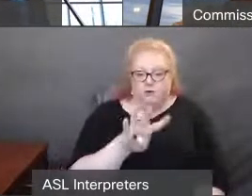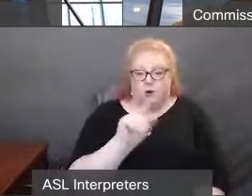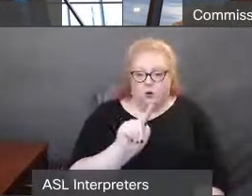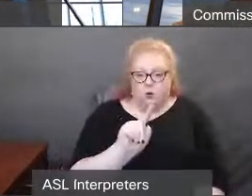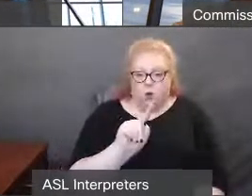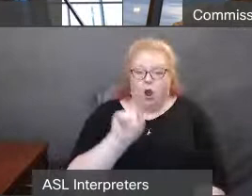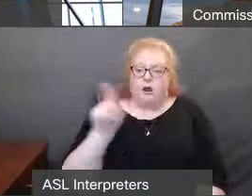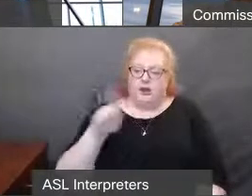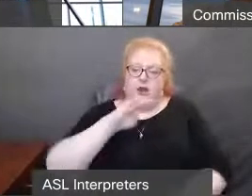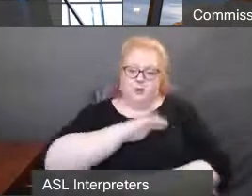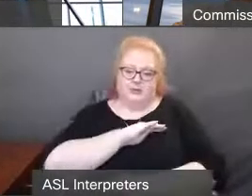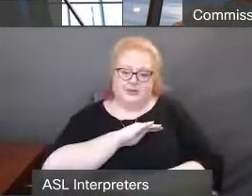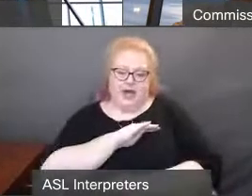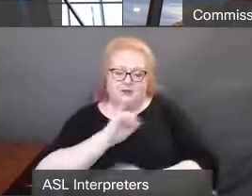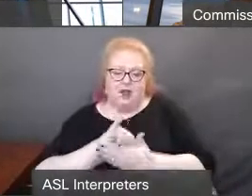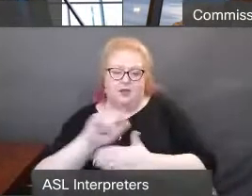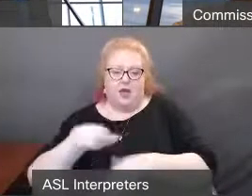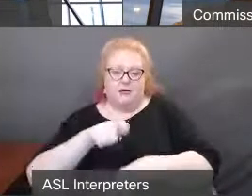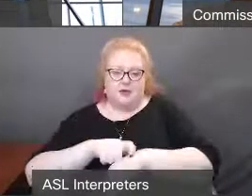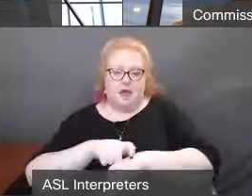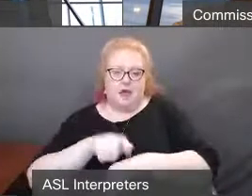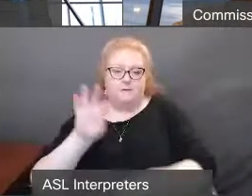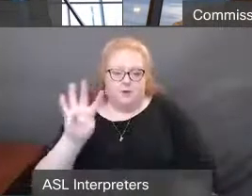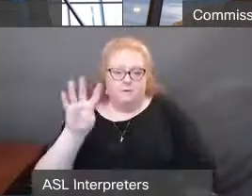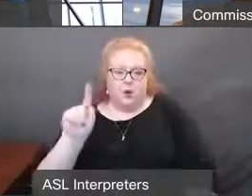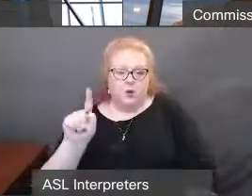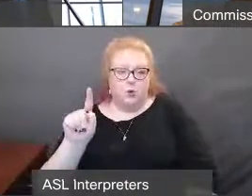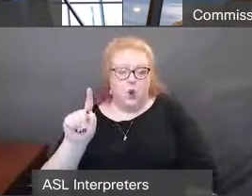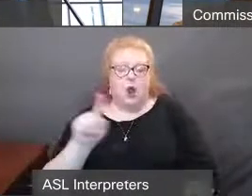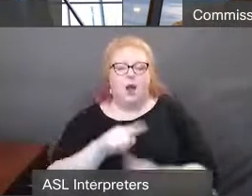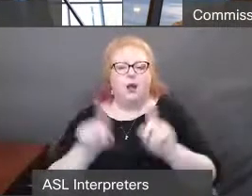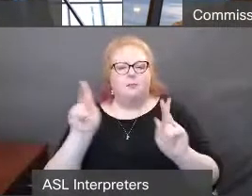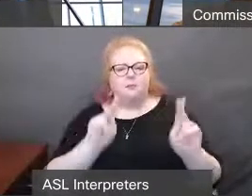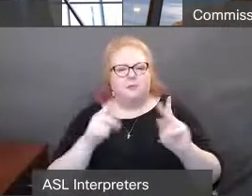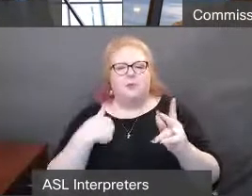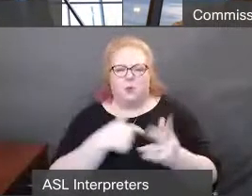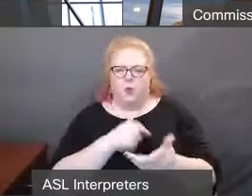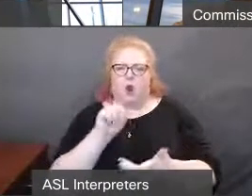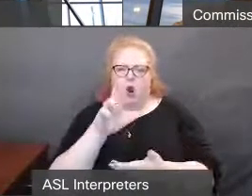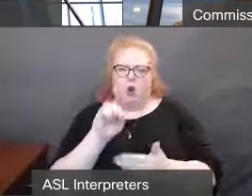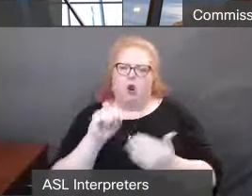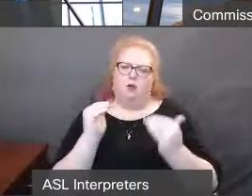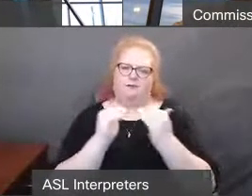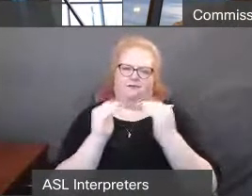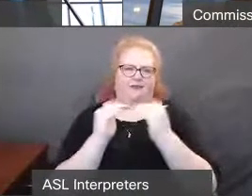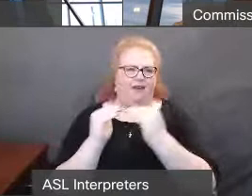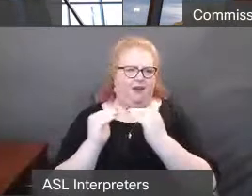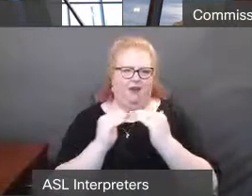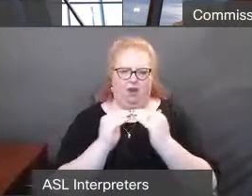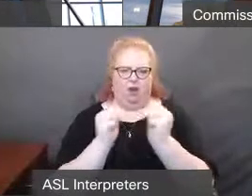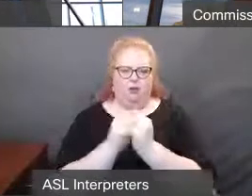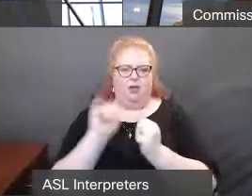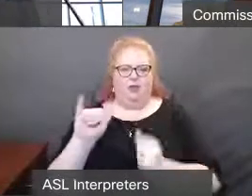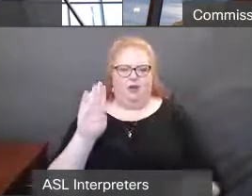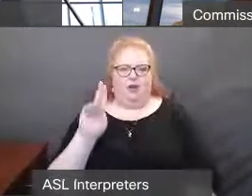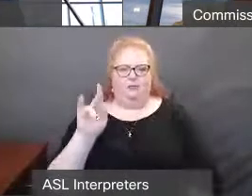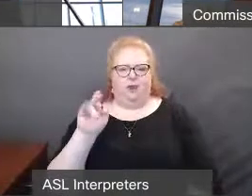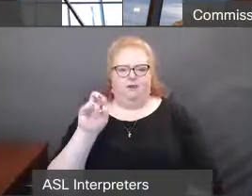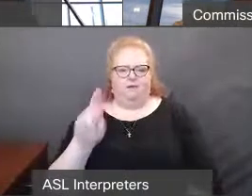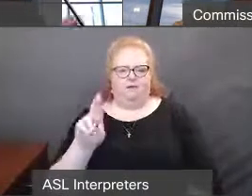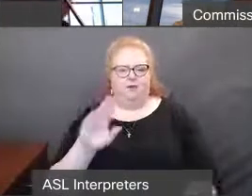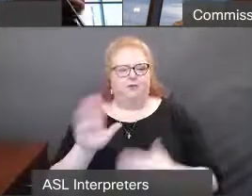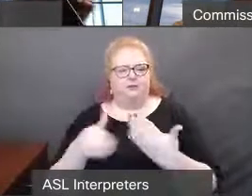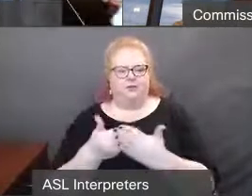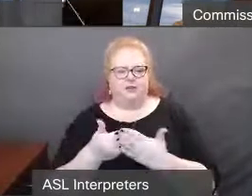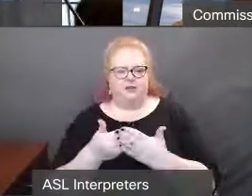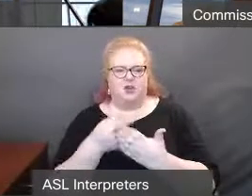that point. So I think we're being very fair with the buffer. And that's about all I have to say. Thank you. Okay, thank you.